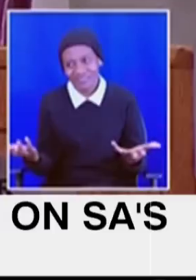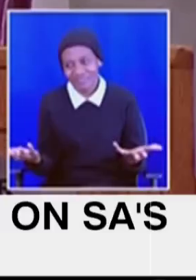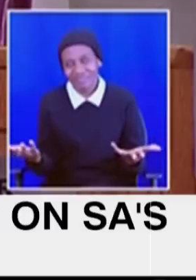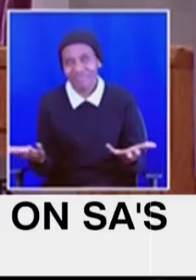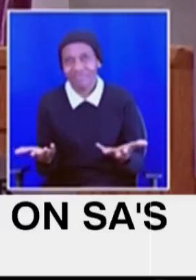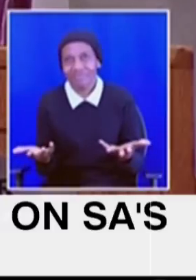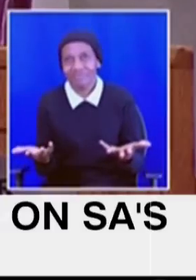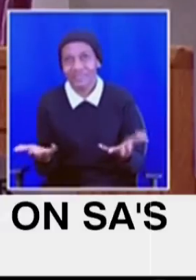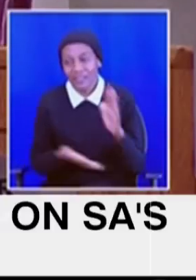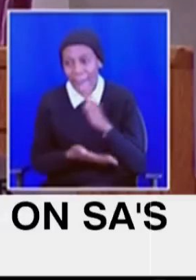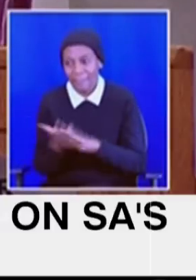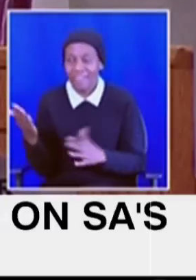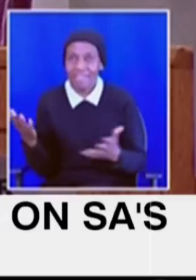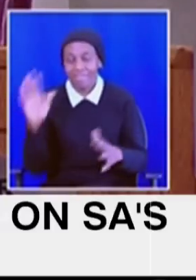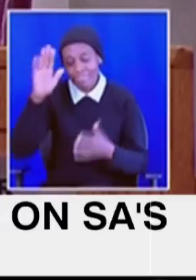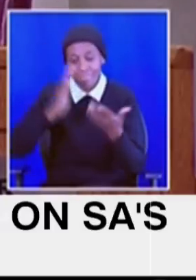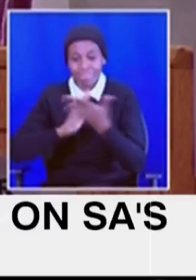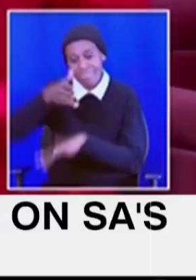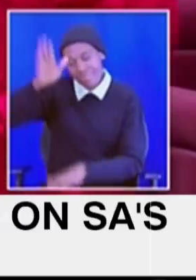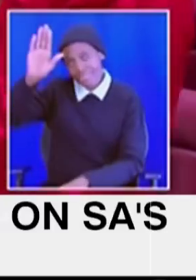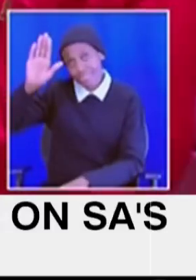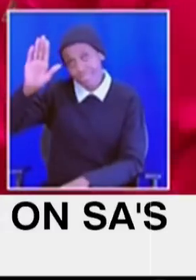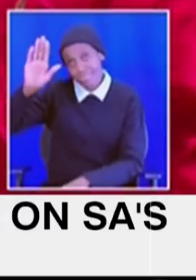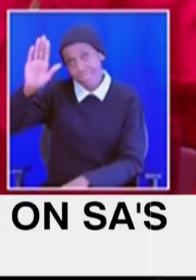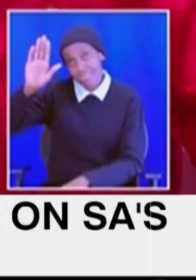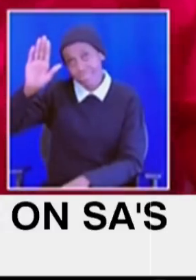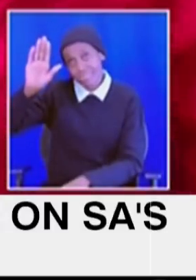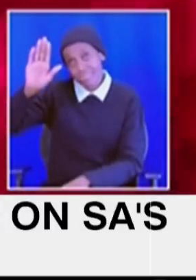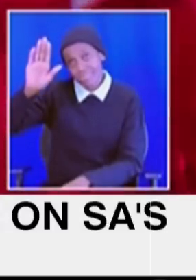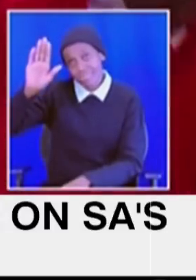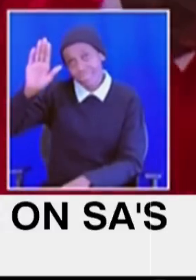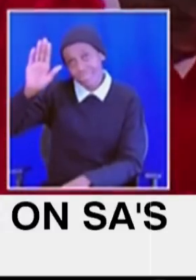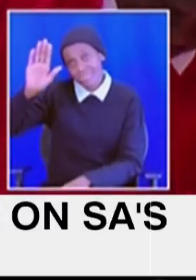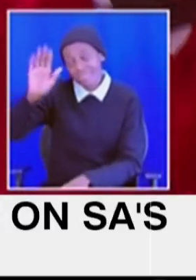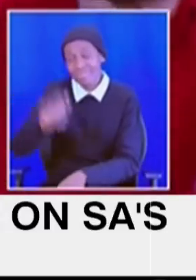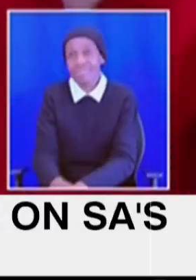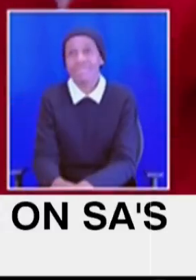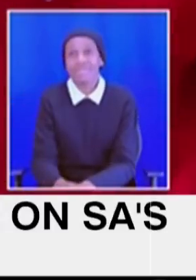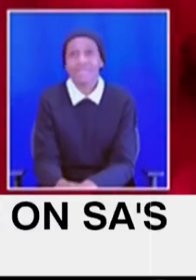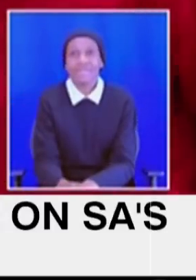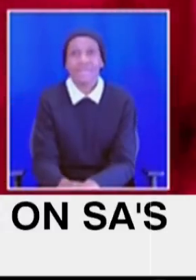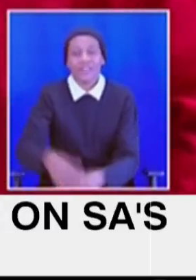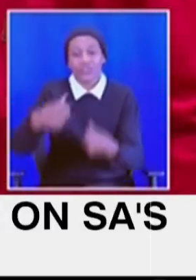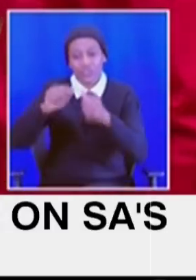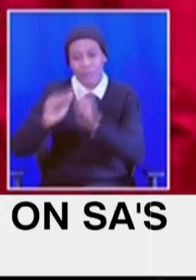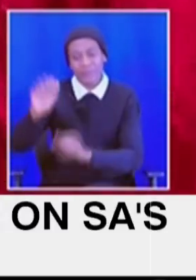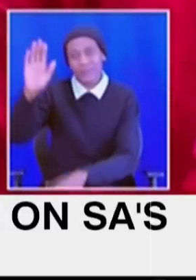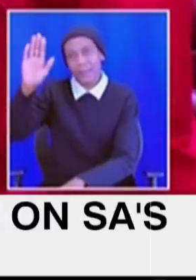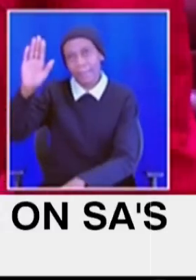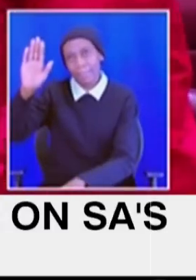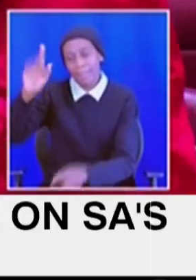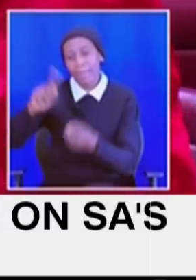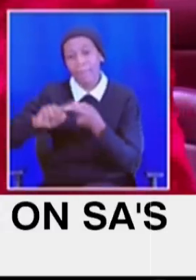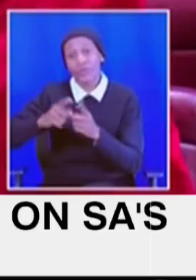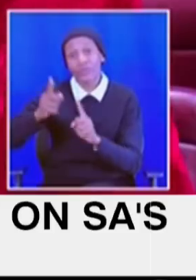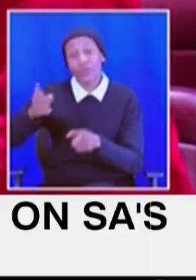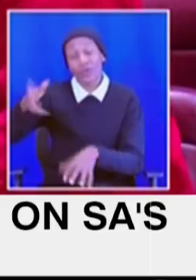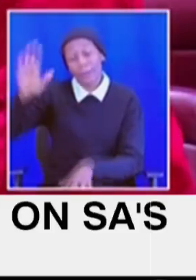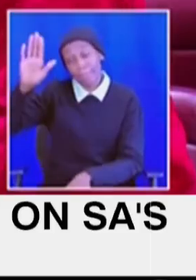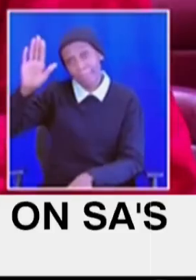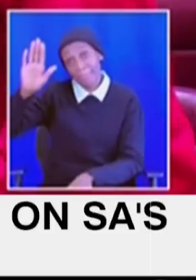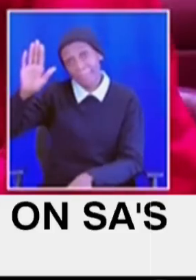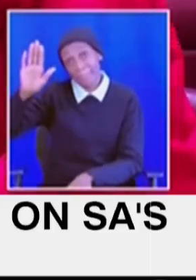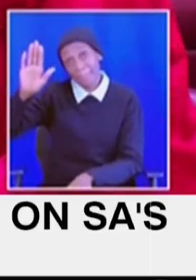House. Chairperson. I'm ordering you to leave the House. On a point of order. Thank you very much.